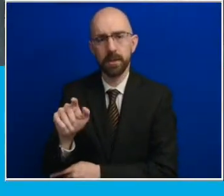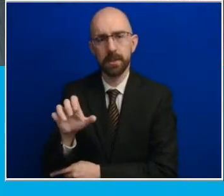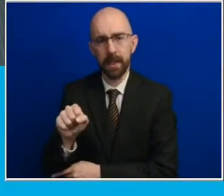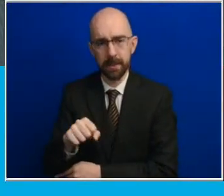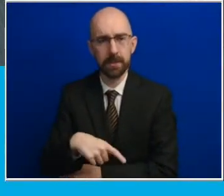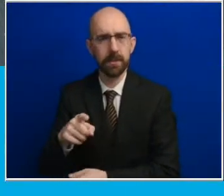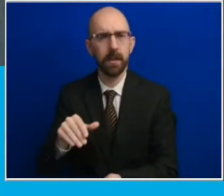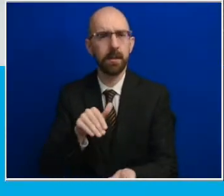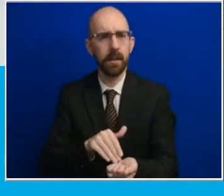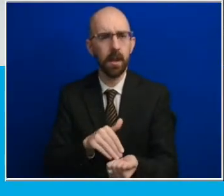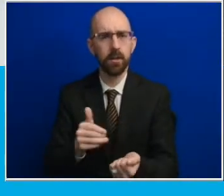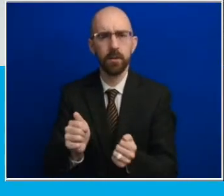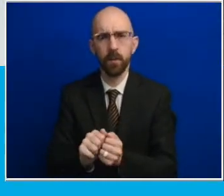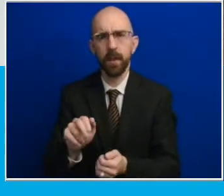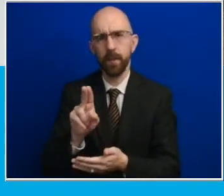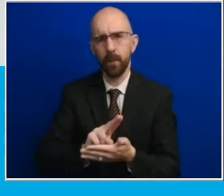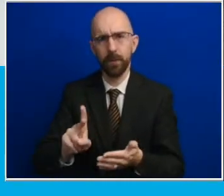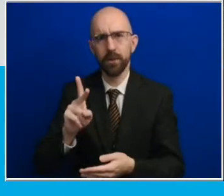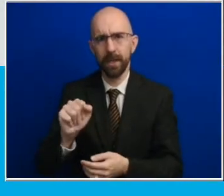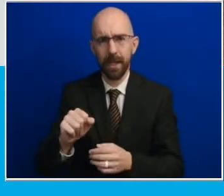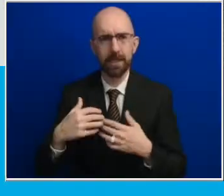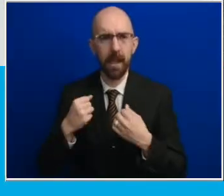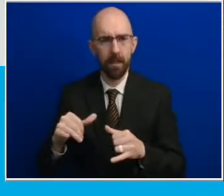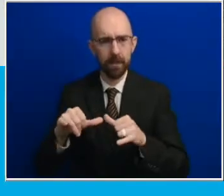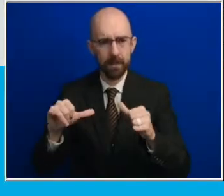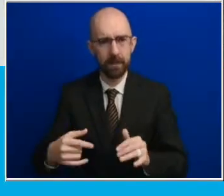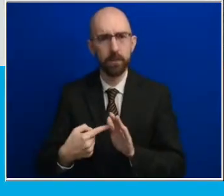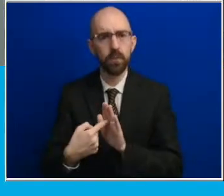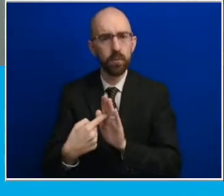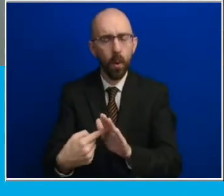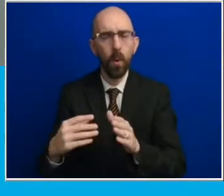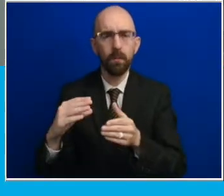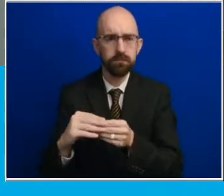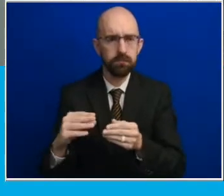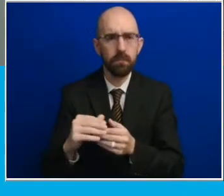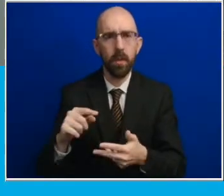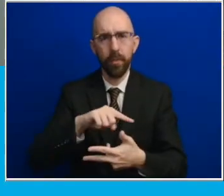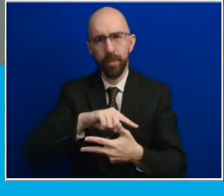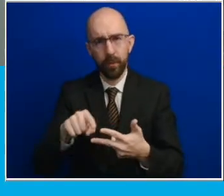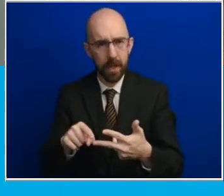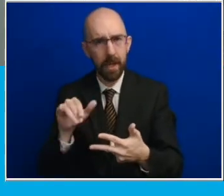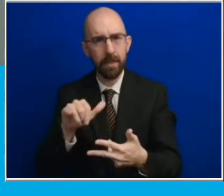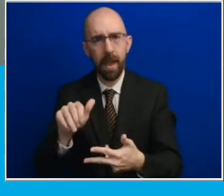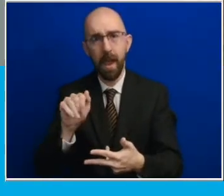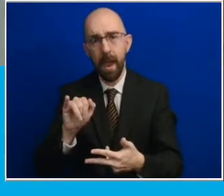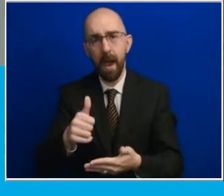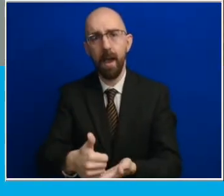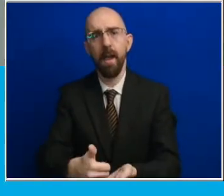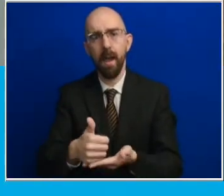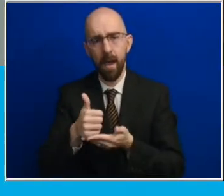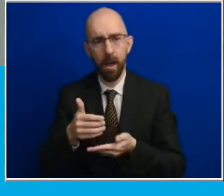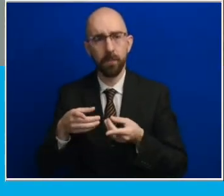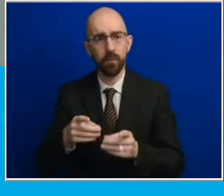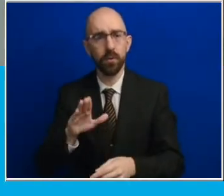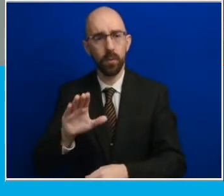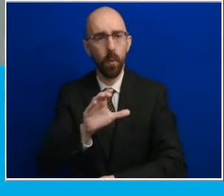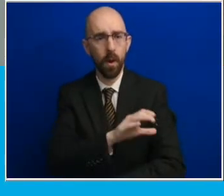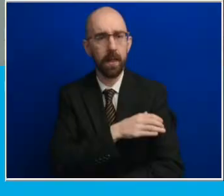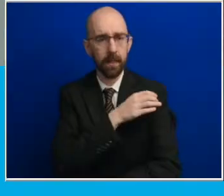University of Kansas Health System show and tell 3 ways that AI is assisting them during your clinic visit,